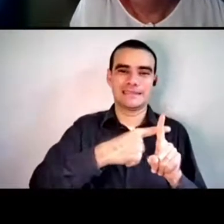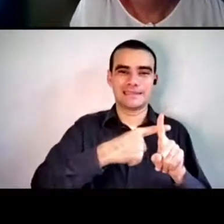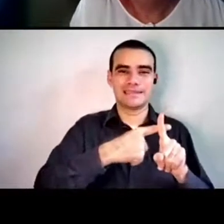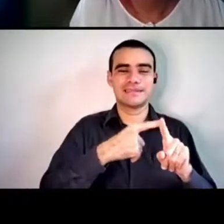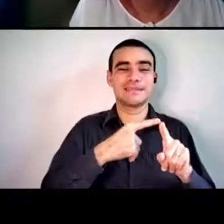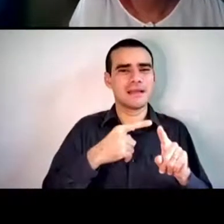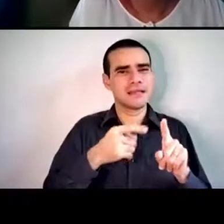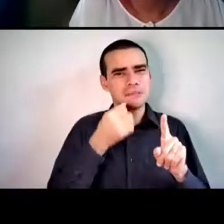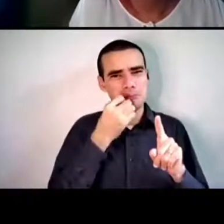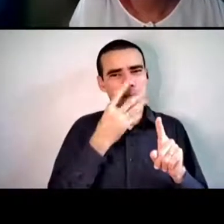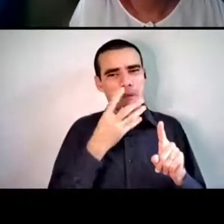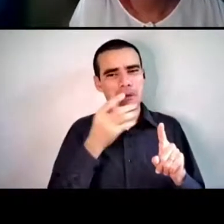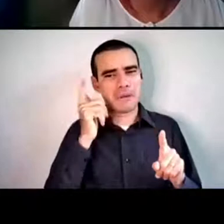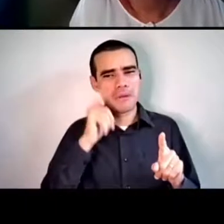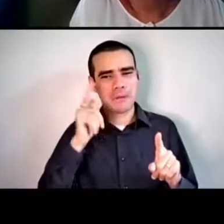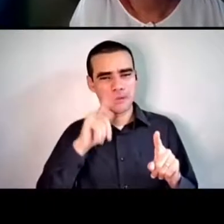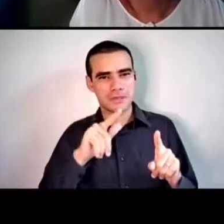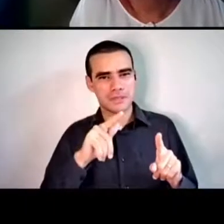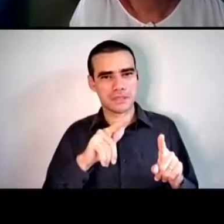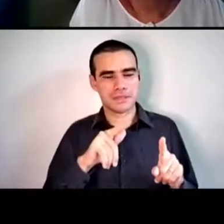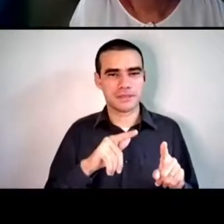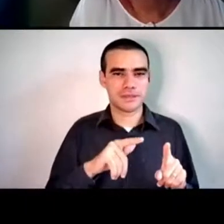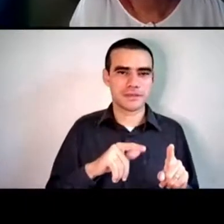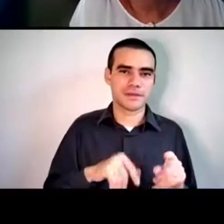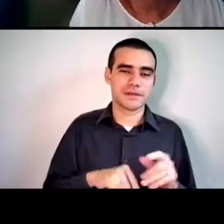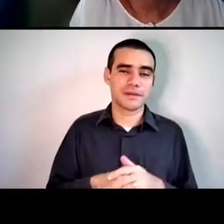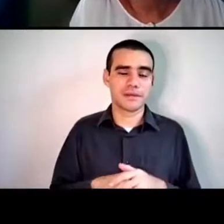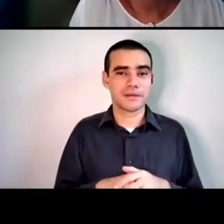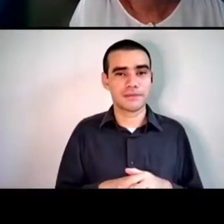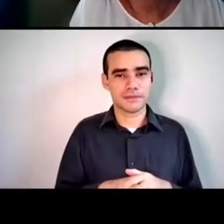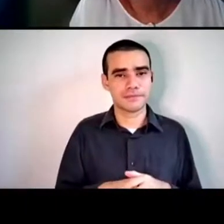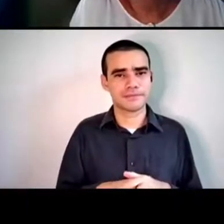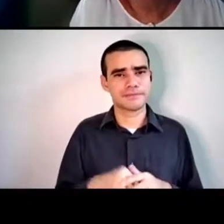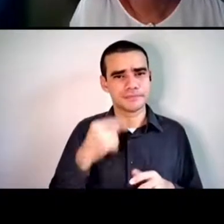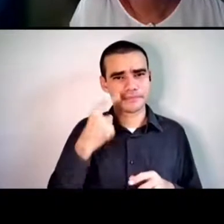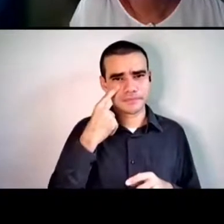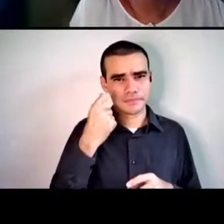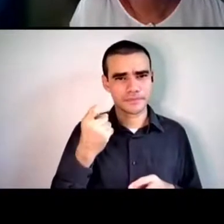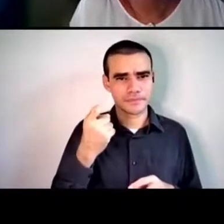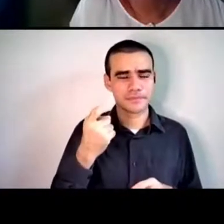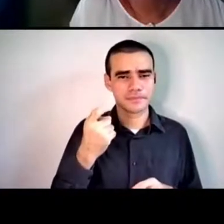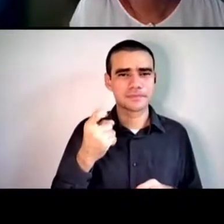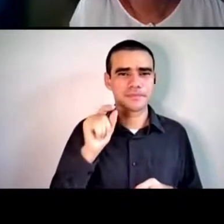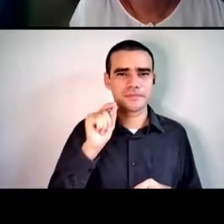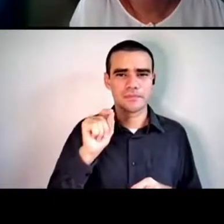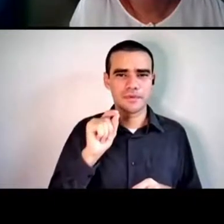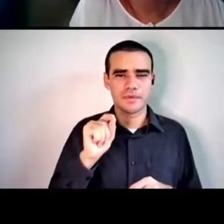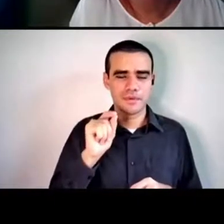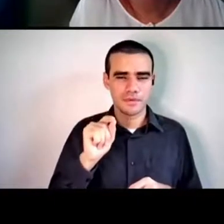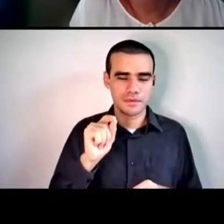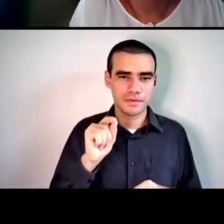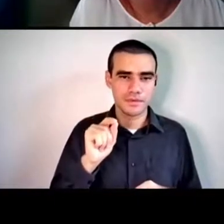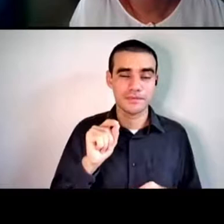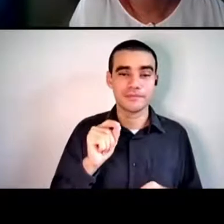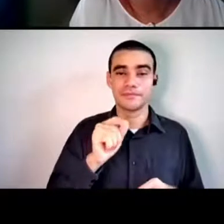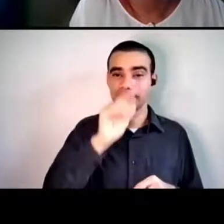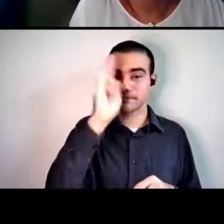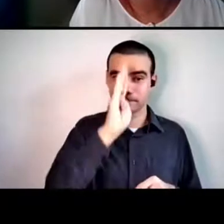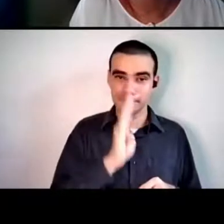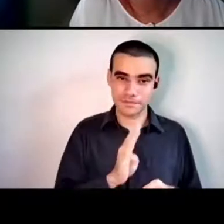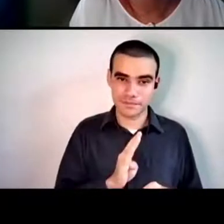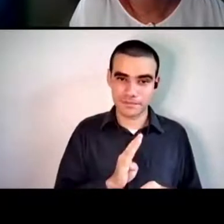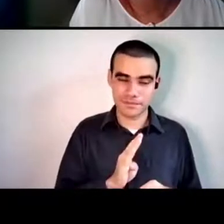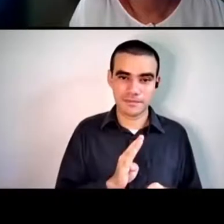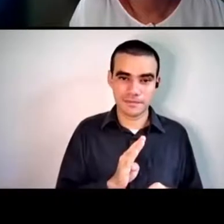And the best optimism sometimes works, because it is very interesting. Because what happened in Brazil,